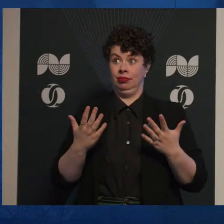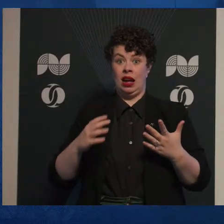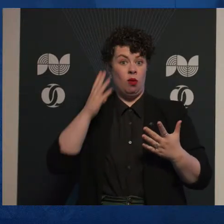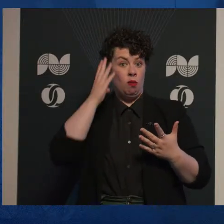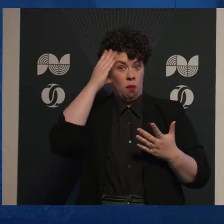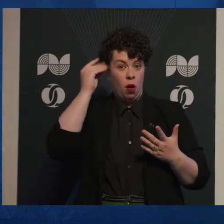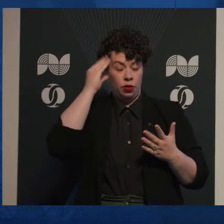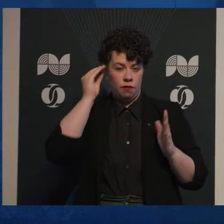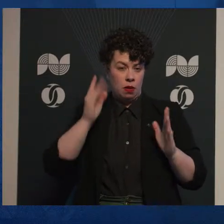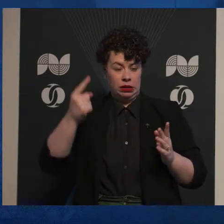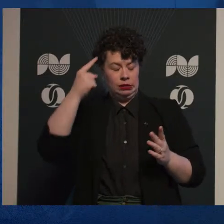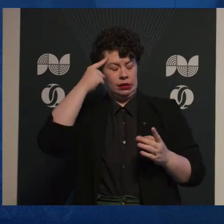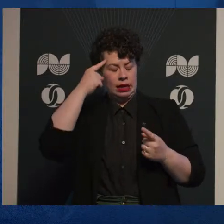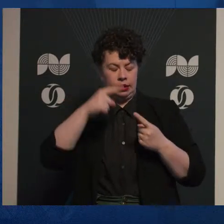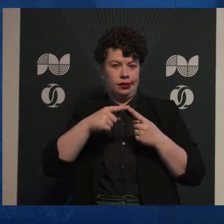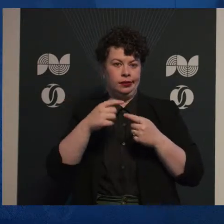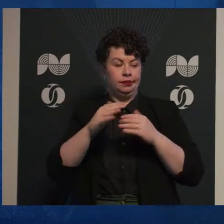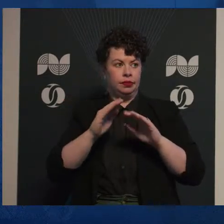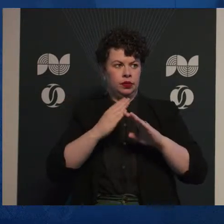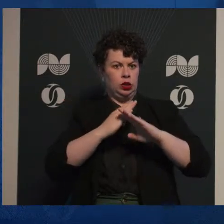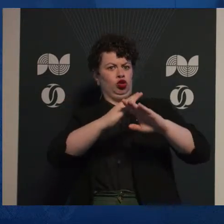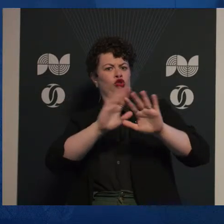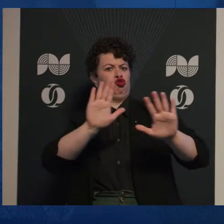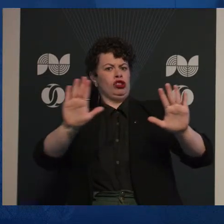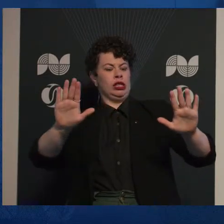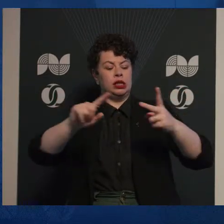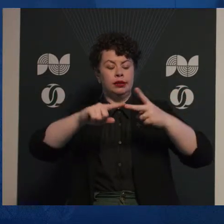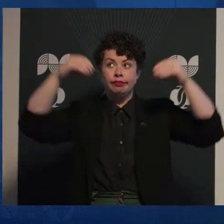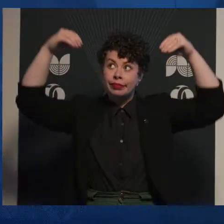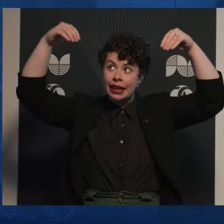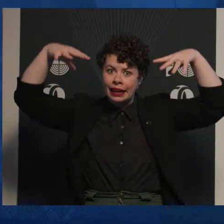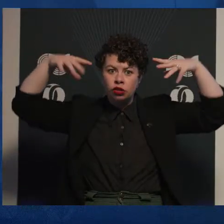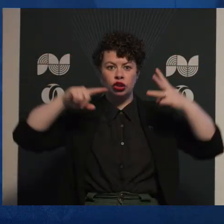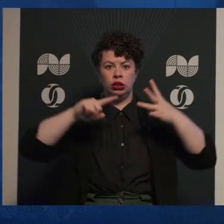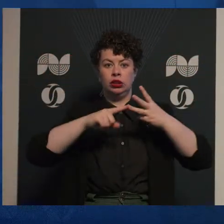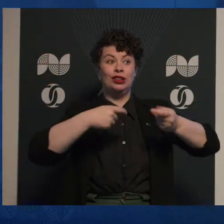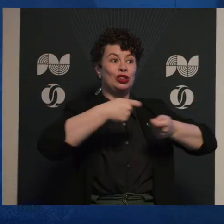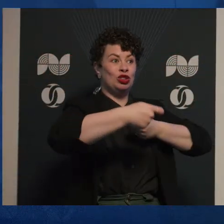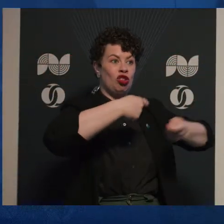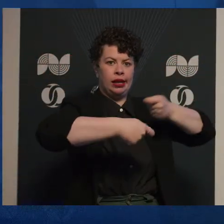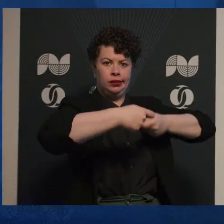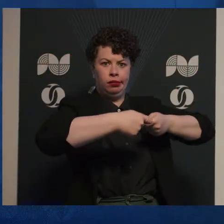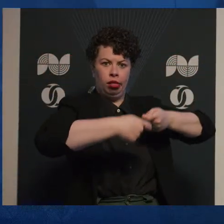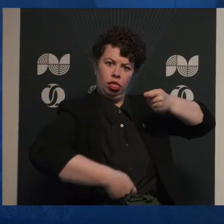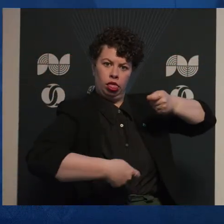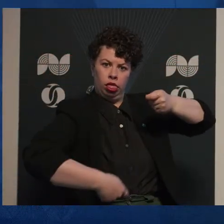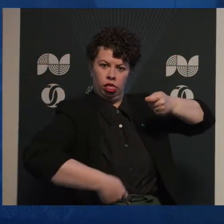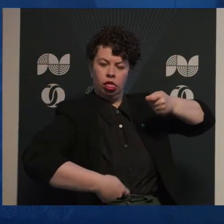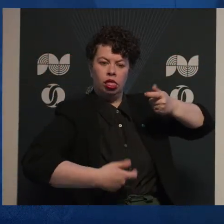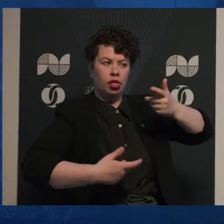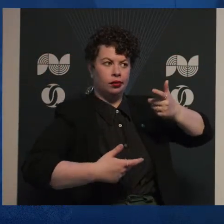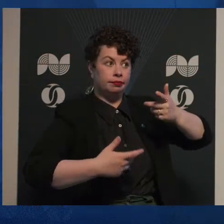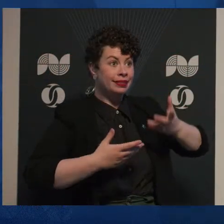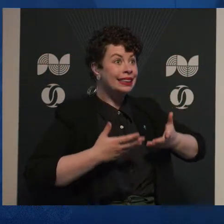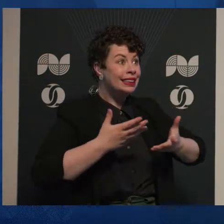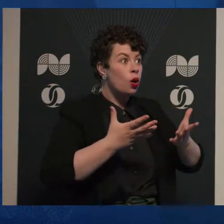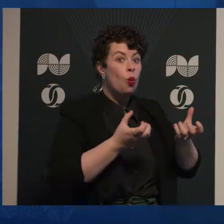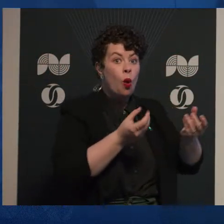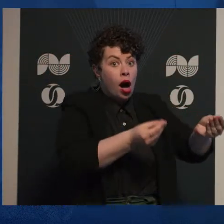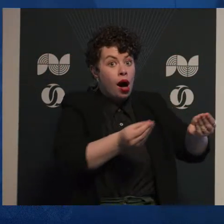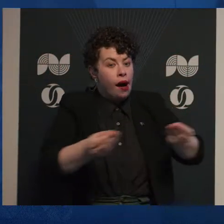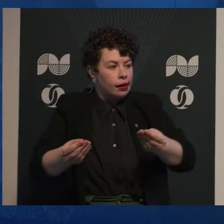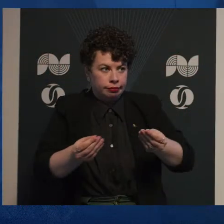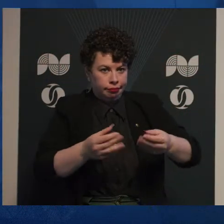crises. We have security, energy, trade disruption. While at the same time we're